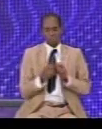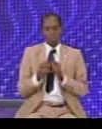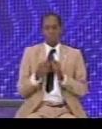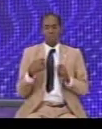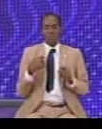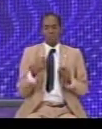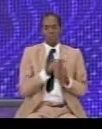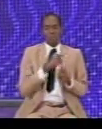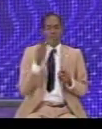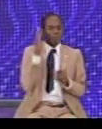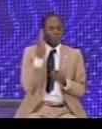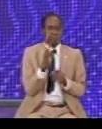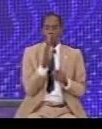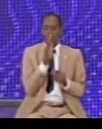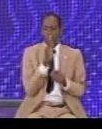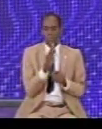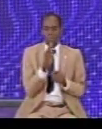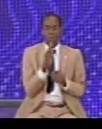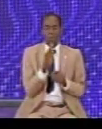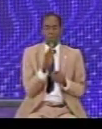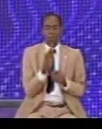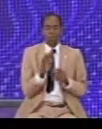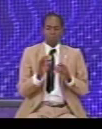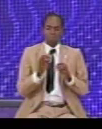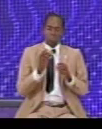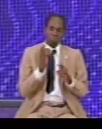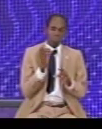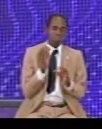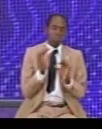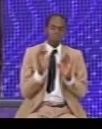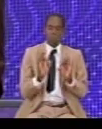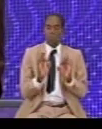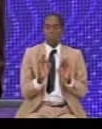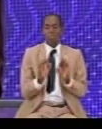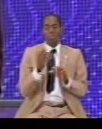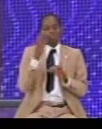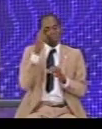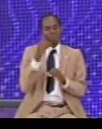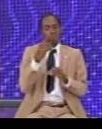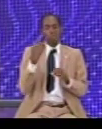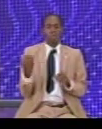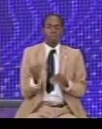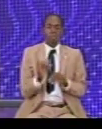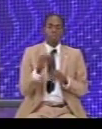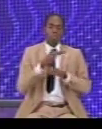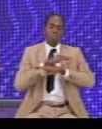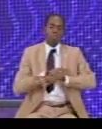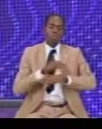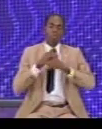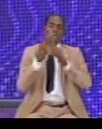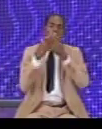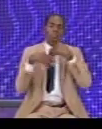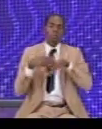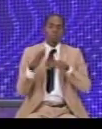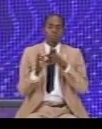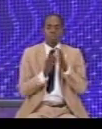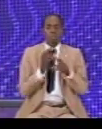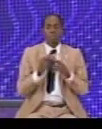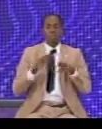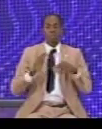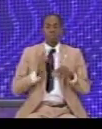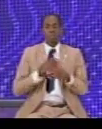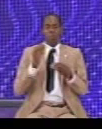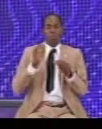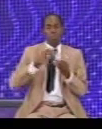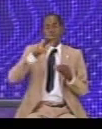will be fit for eternal rest, eternal joy at the end in Jesus' name. Give us more strength, more